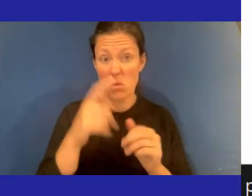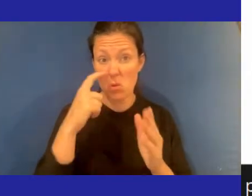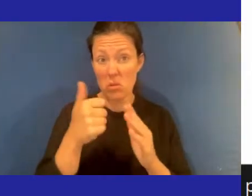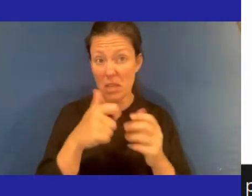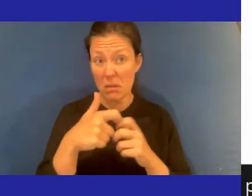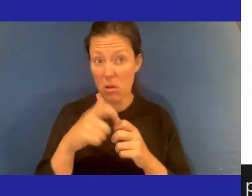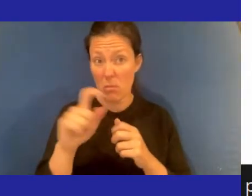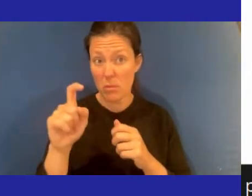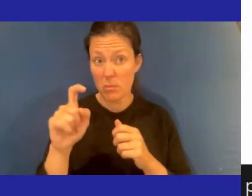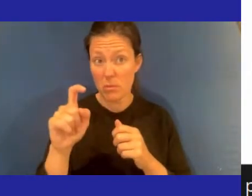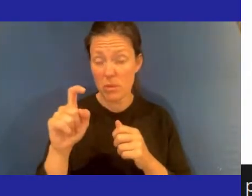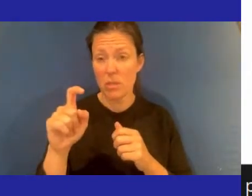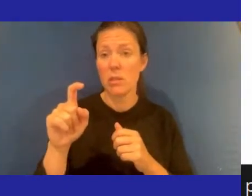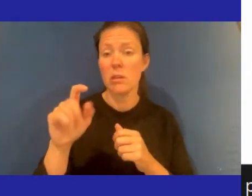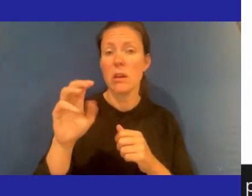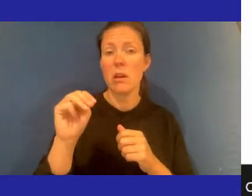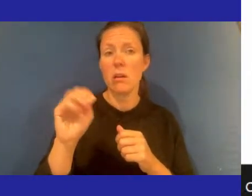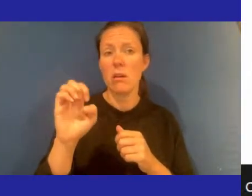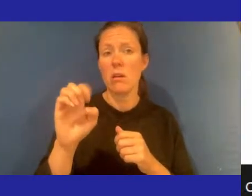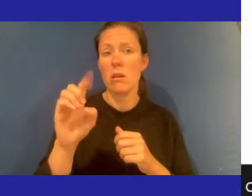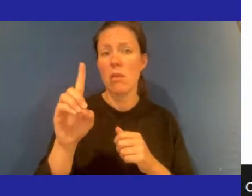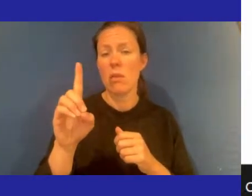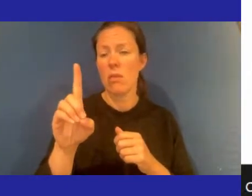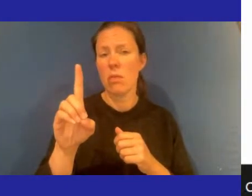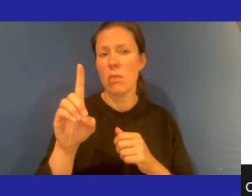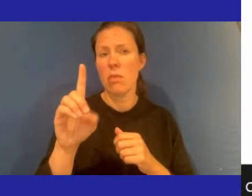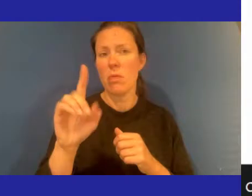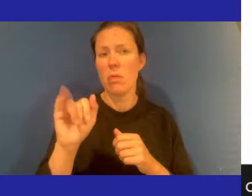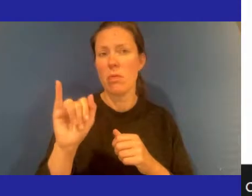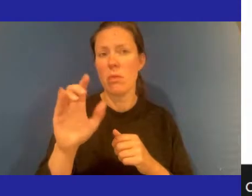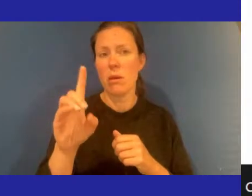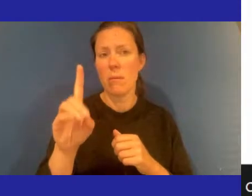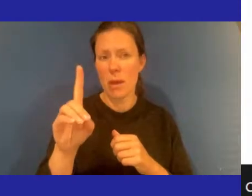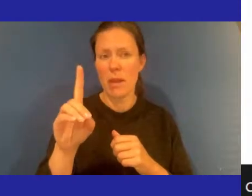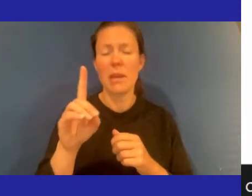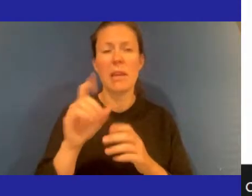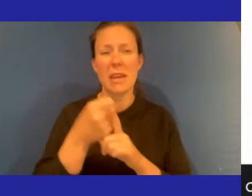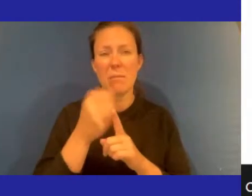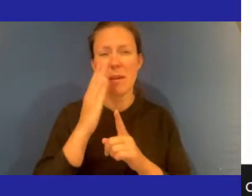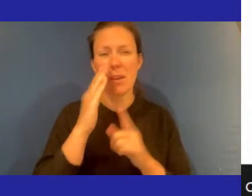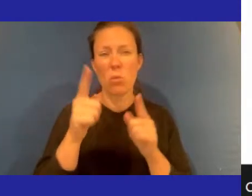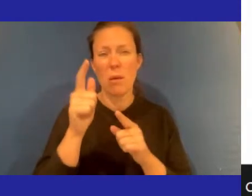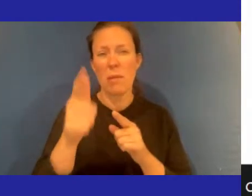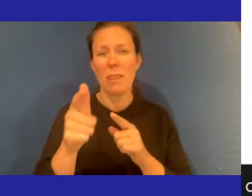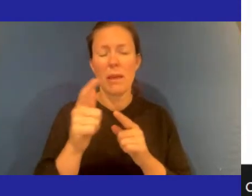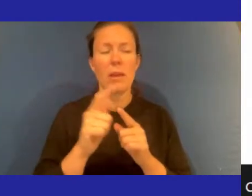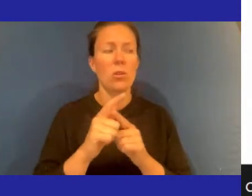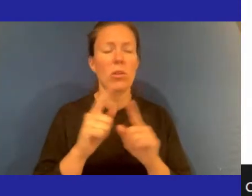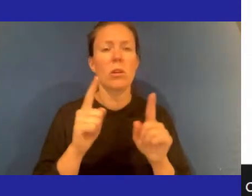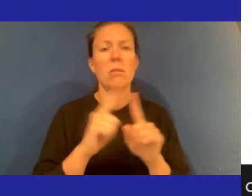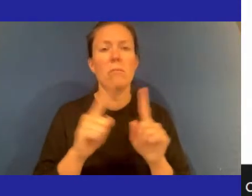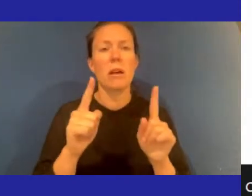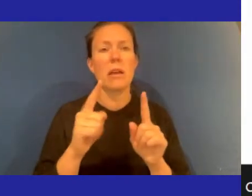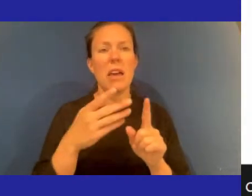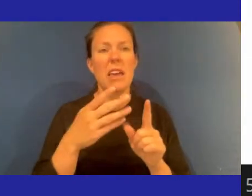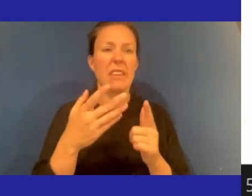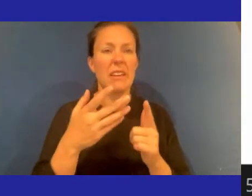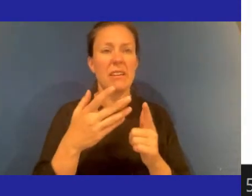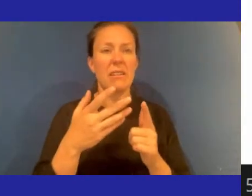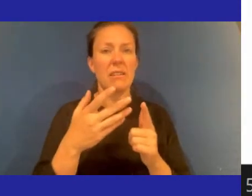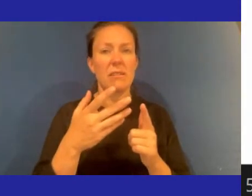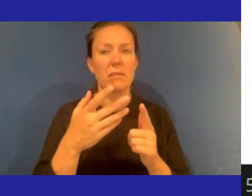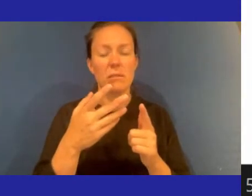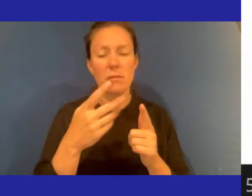the Medicaid impact will come a little later, Dr. Calamia, but I think the biggest impact we're now foreseeing is in the essential